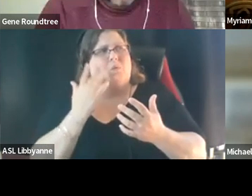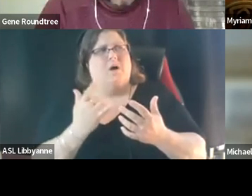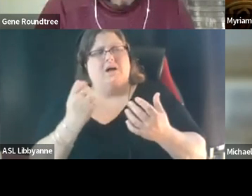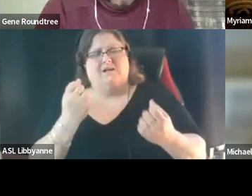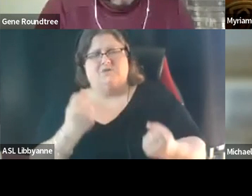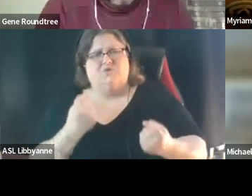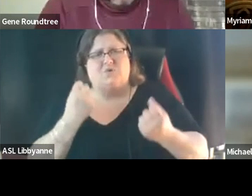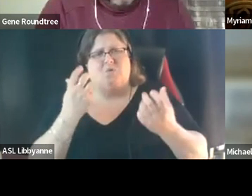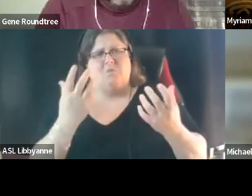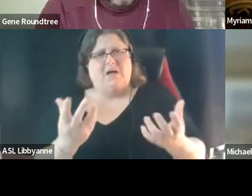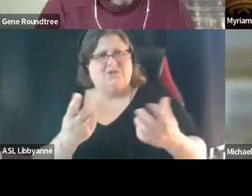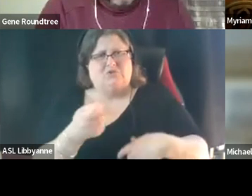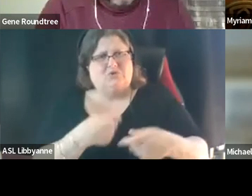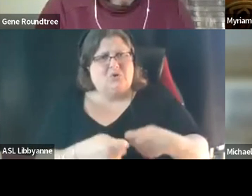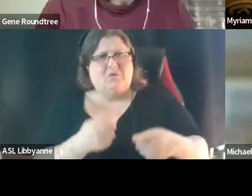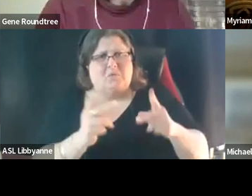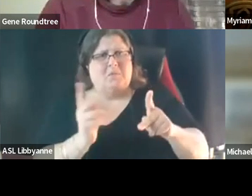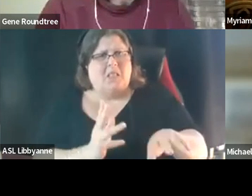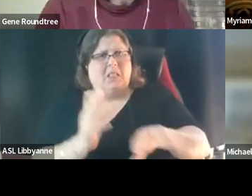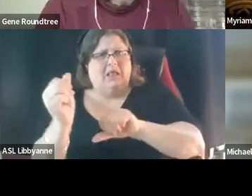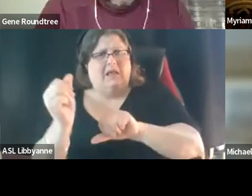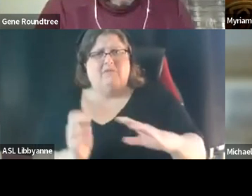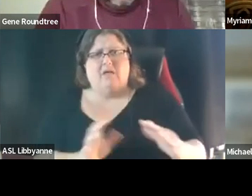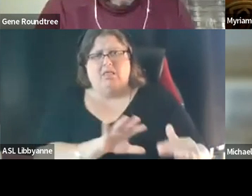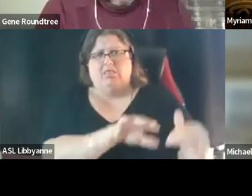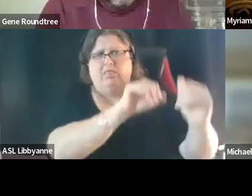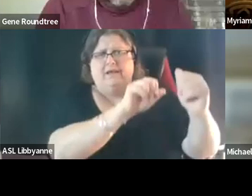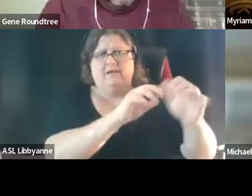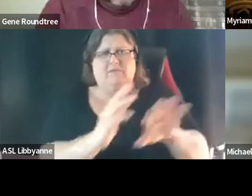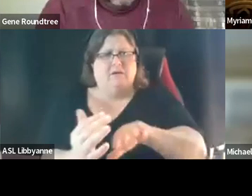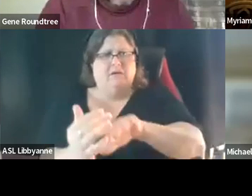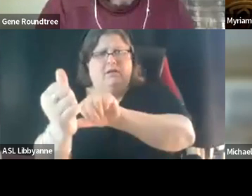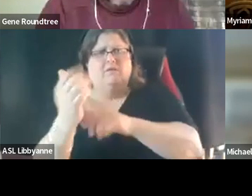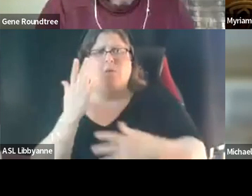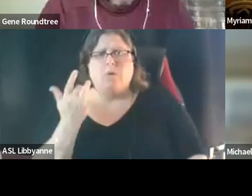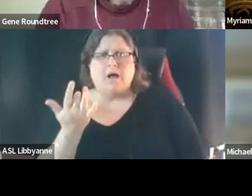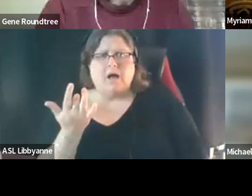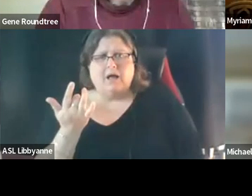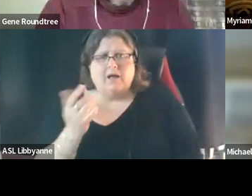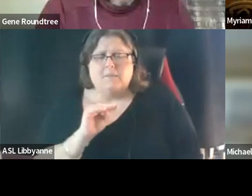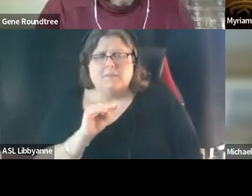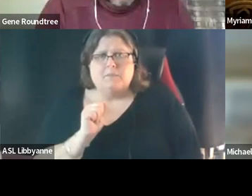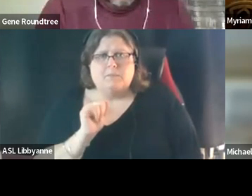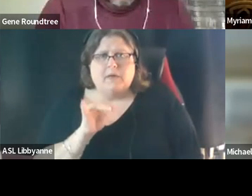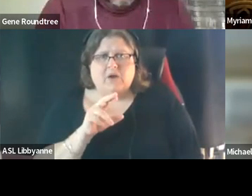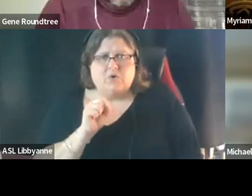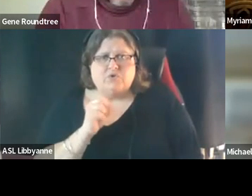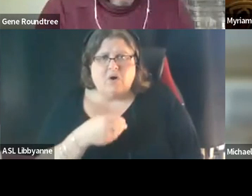Why are people leaving? Is it the mayor's office? Is it the city council? Is there a lack of a